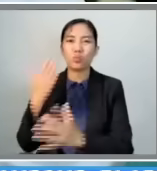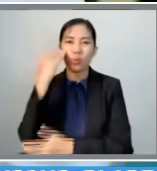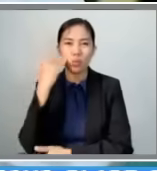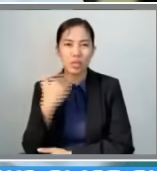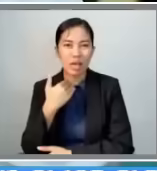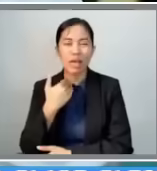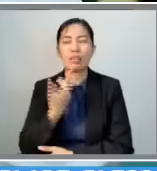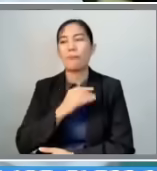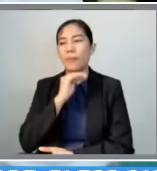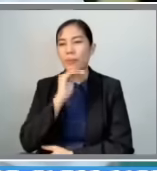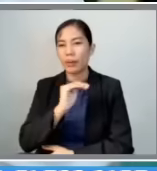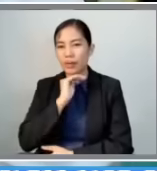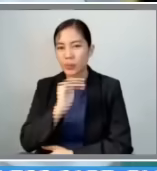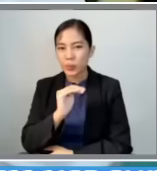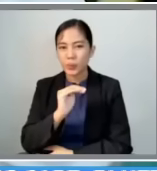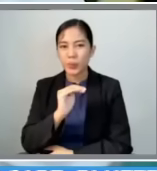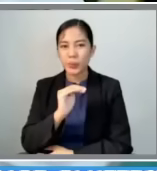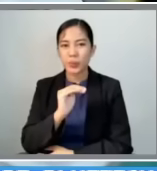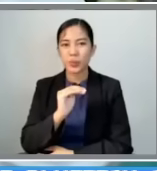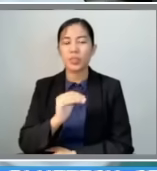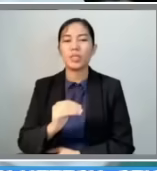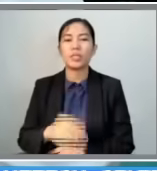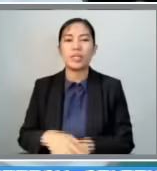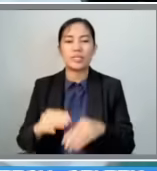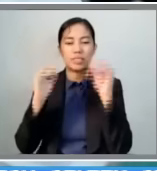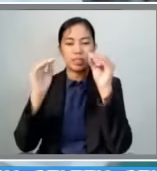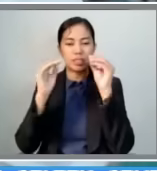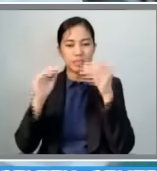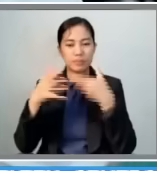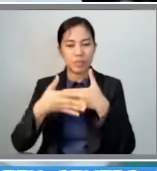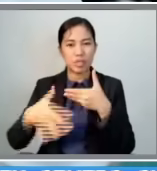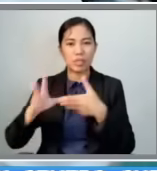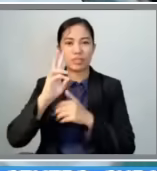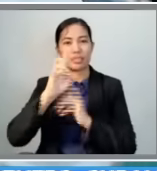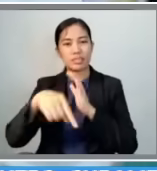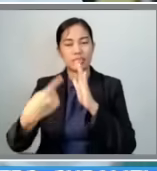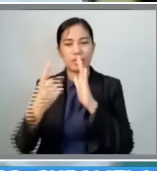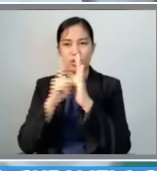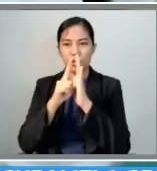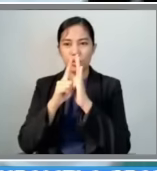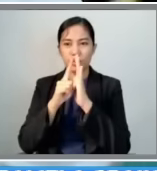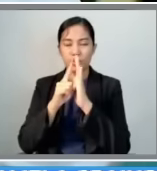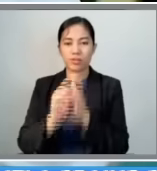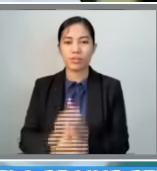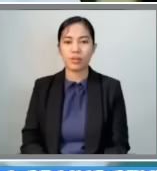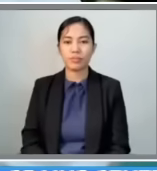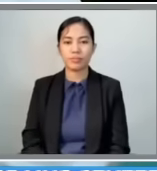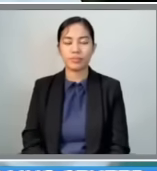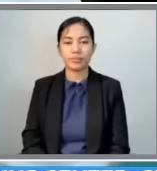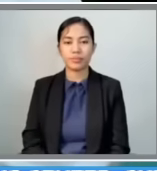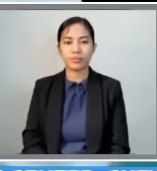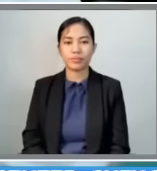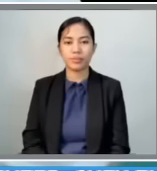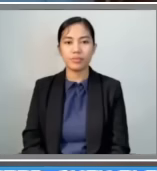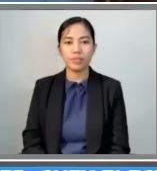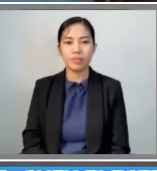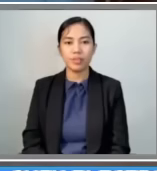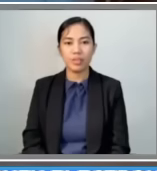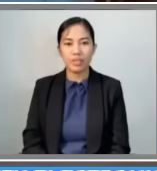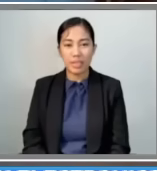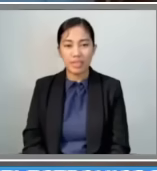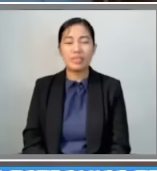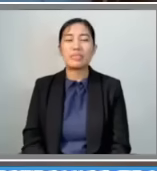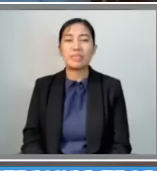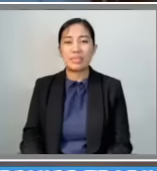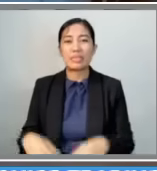teaching beyond 6 hours, it's beyond the physical capacity of the teacher. Sagot